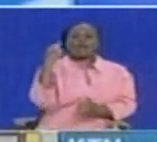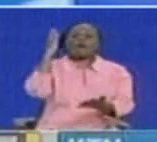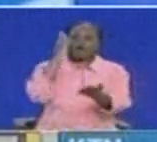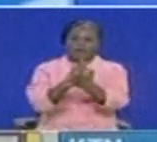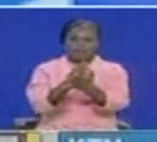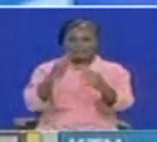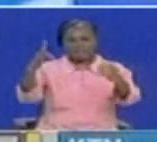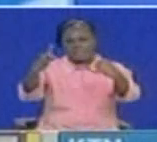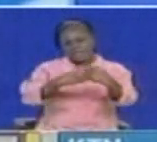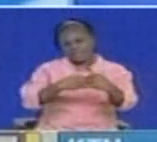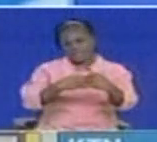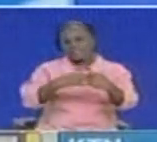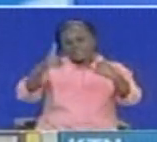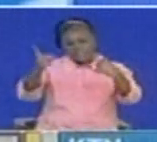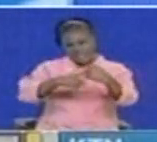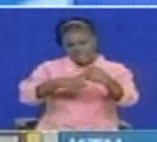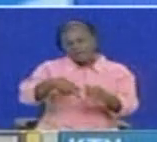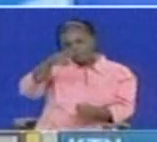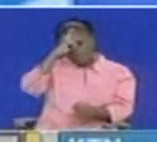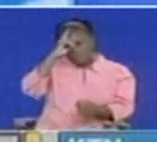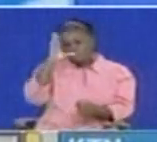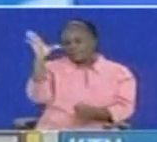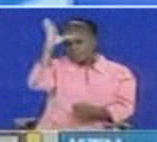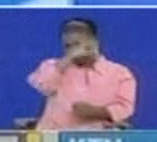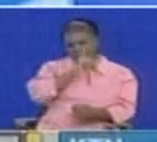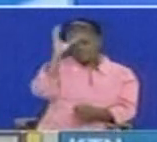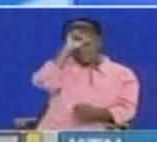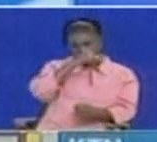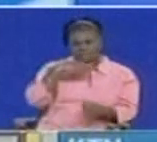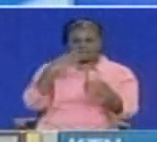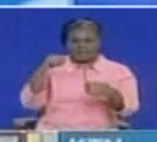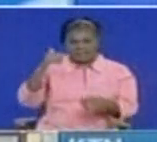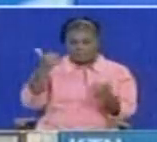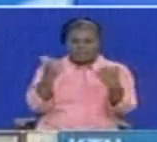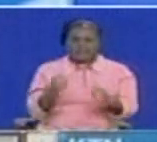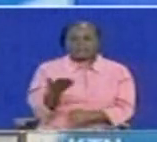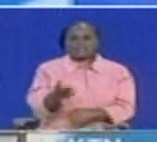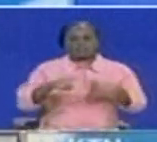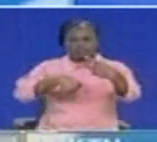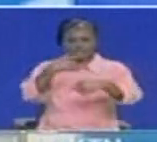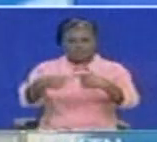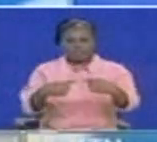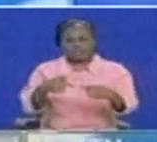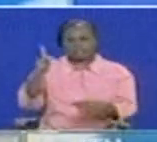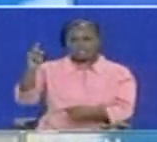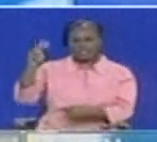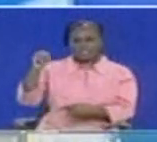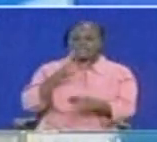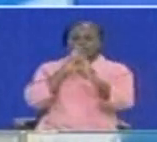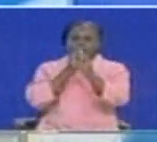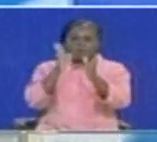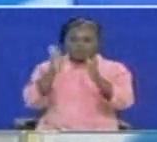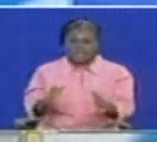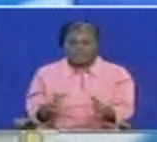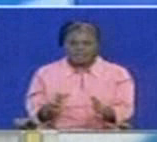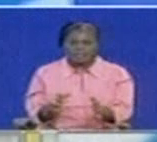as 8. 6 other policemen are still nursing serious injuries sustained in the ambush. And as KTN's Habiba Ali now reports,